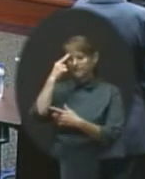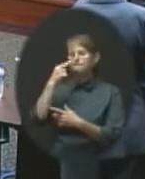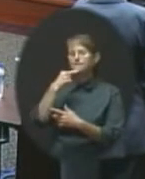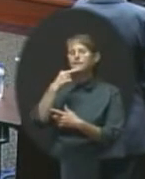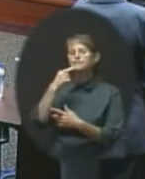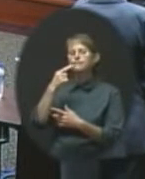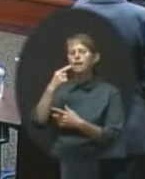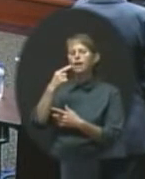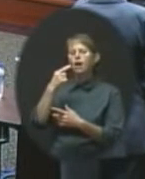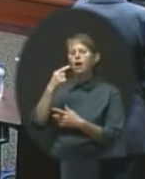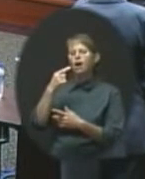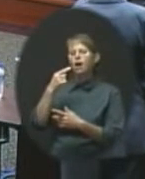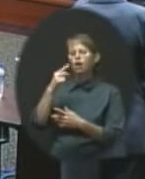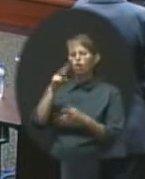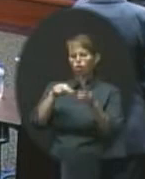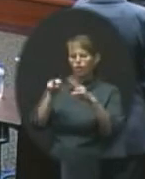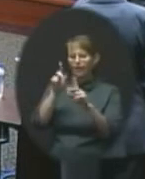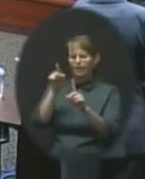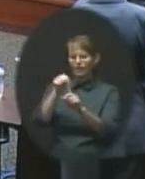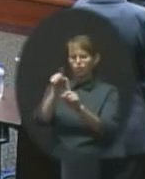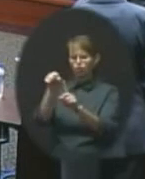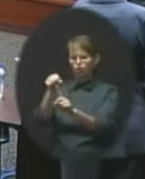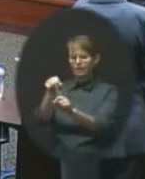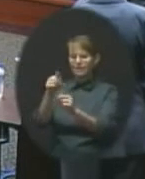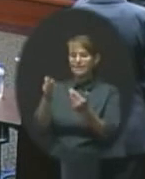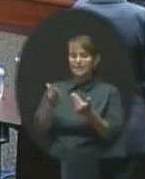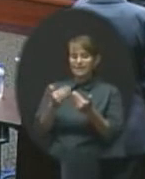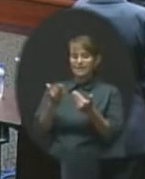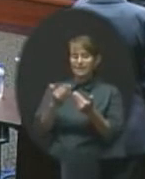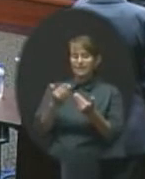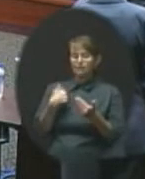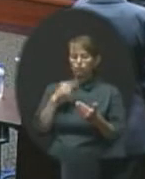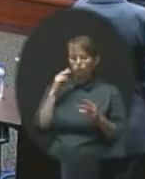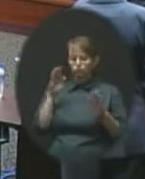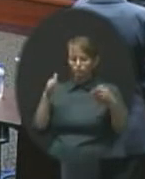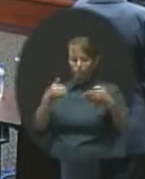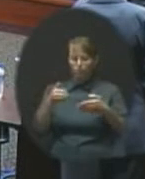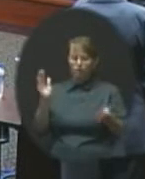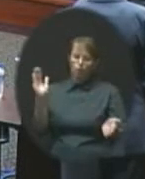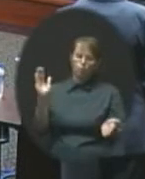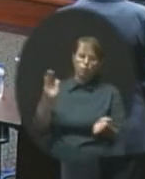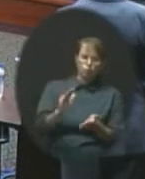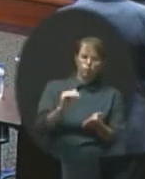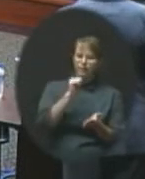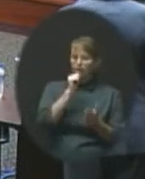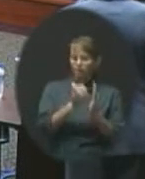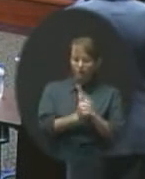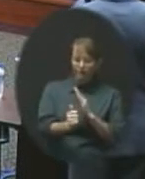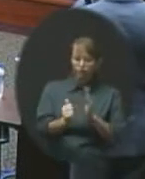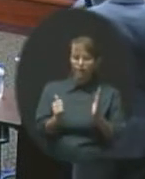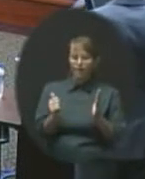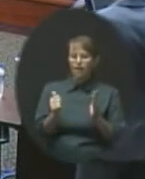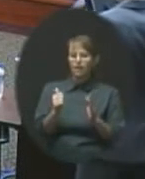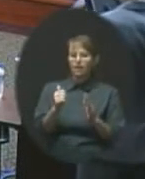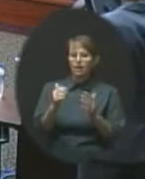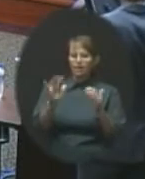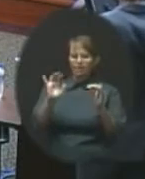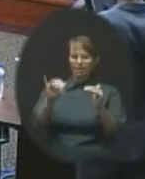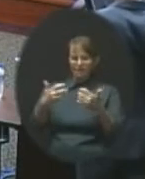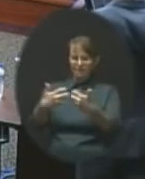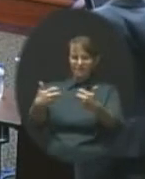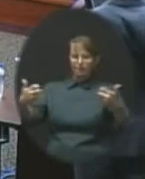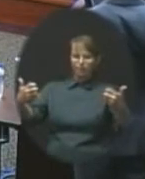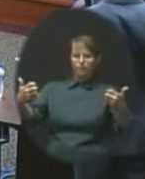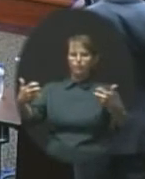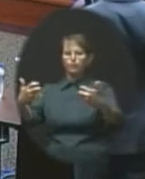us to focus on reducing the non-provision and reducing the gap as we've been doing for many years, reducing the gap. But to